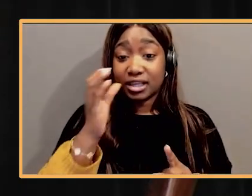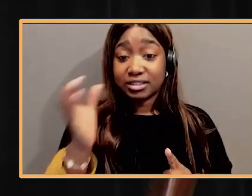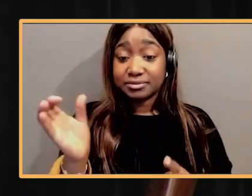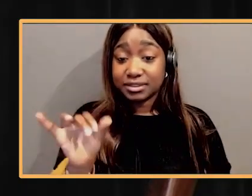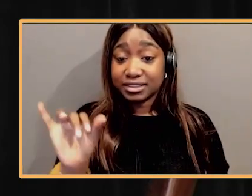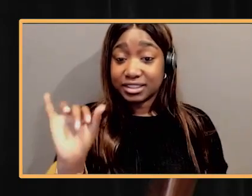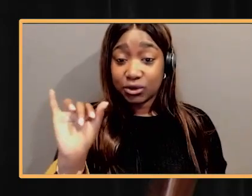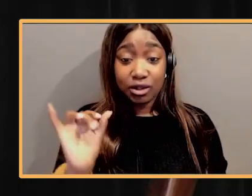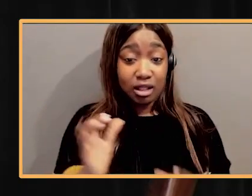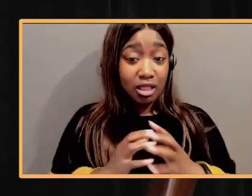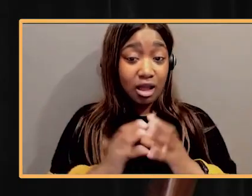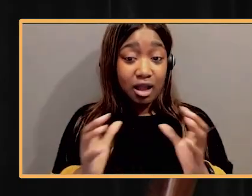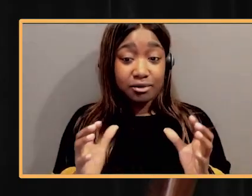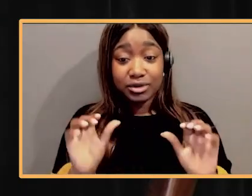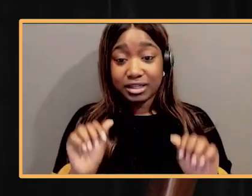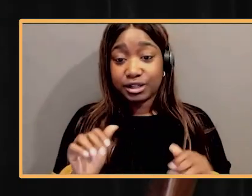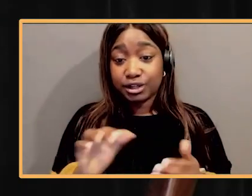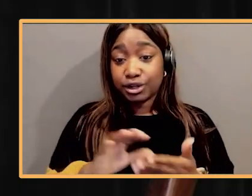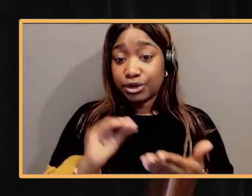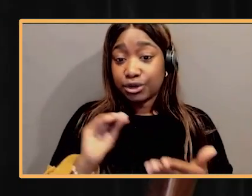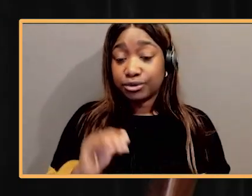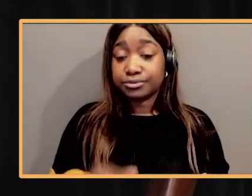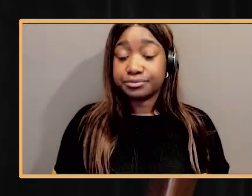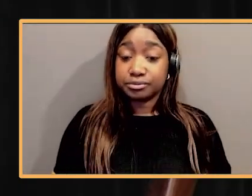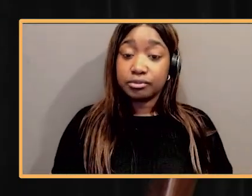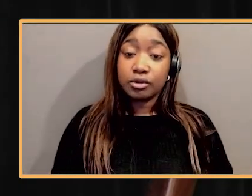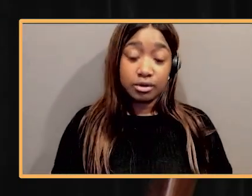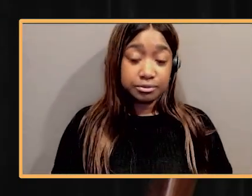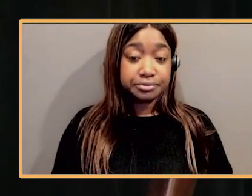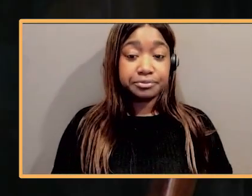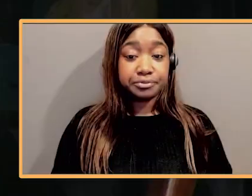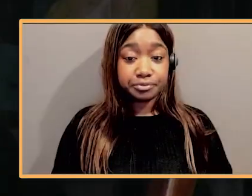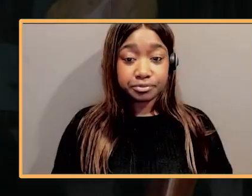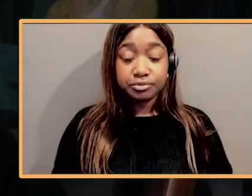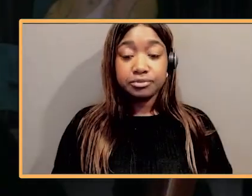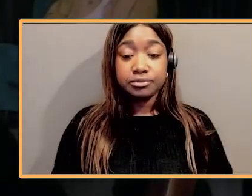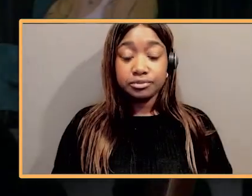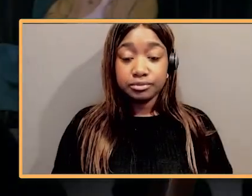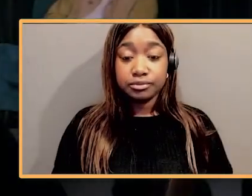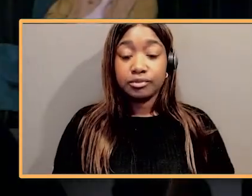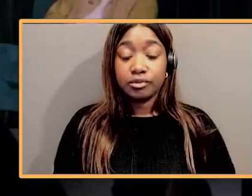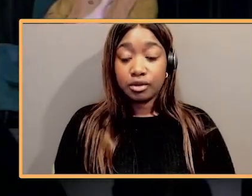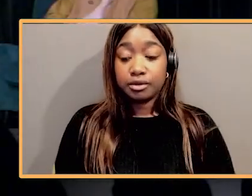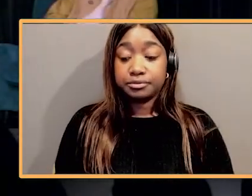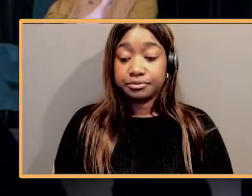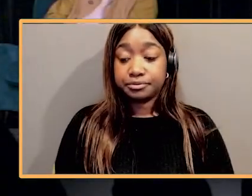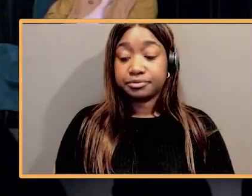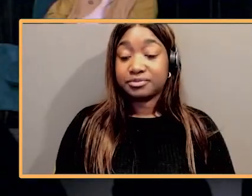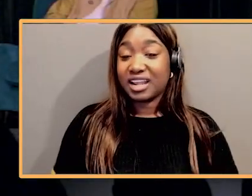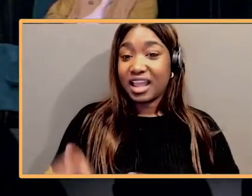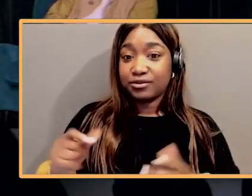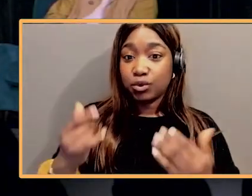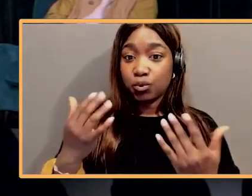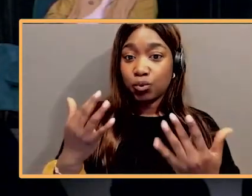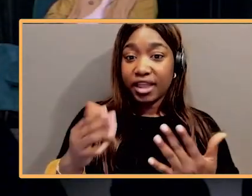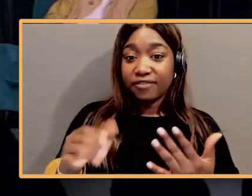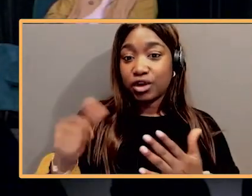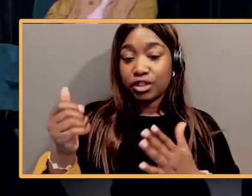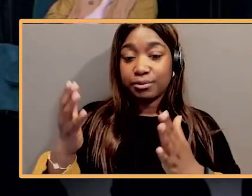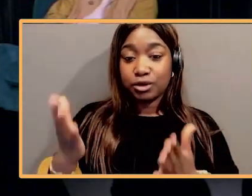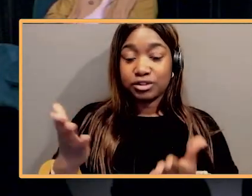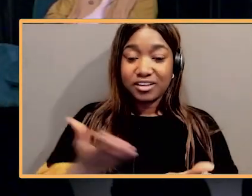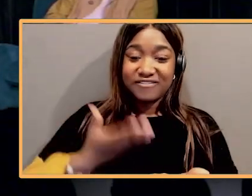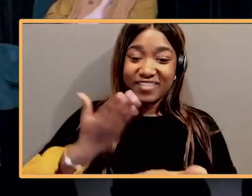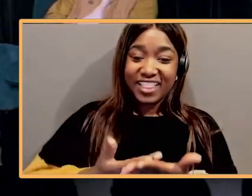there too. Yes. But then we have to wait for it to be validated by somebody who did a drug